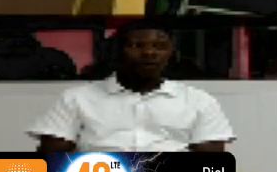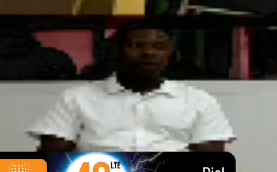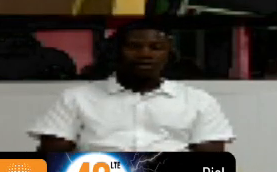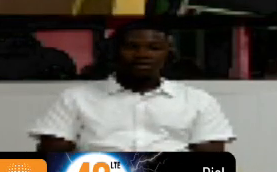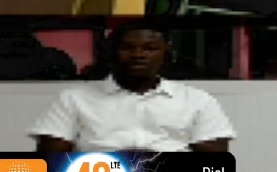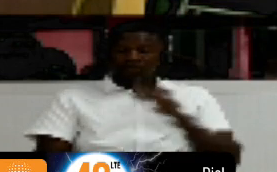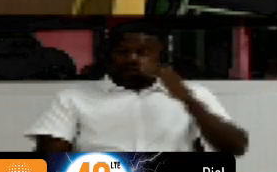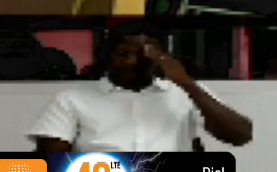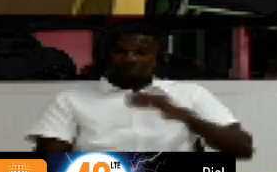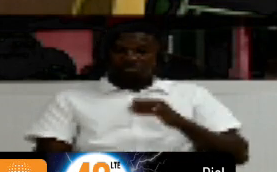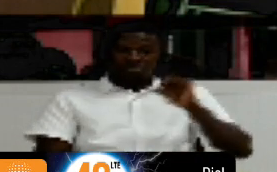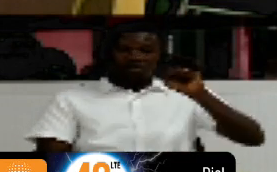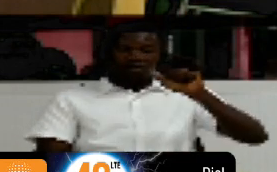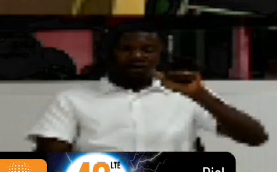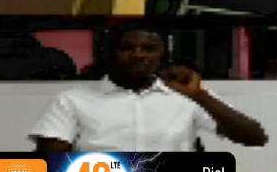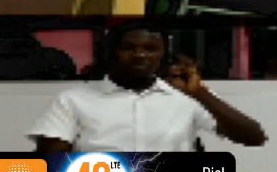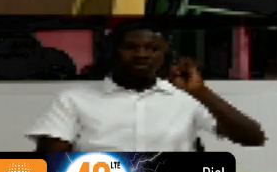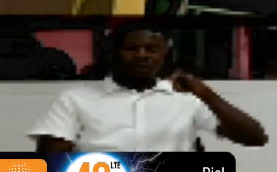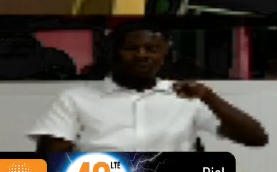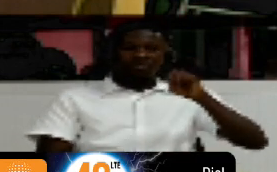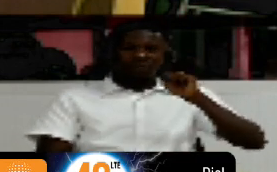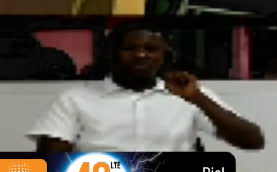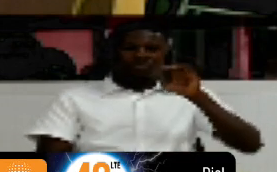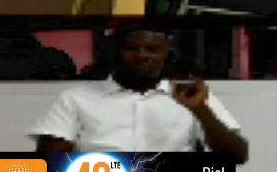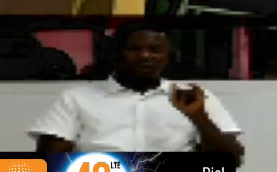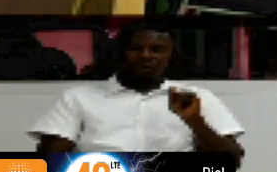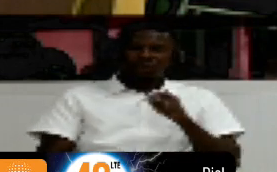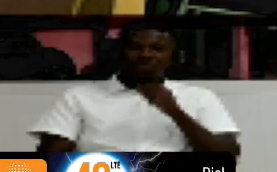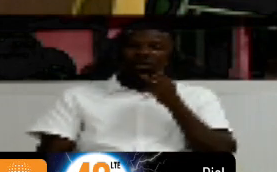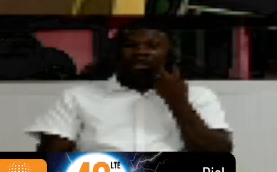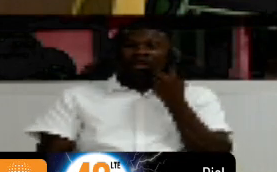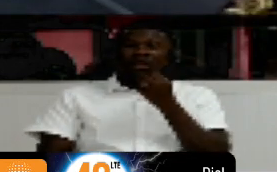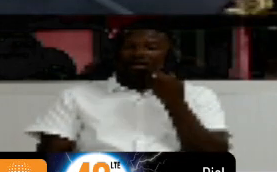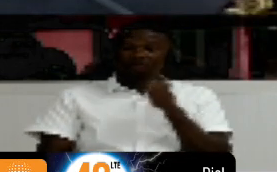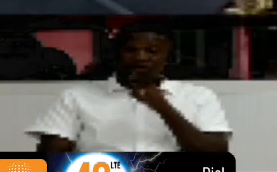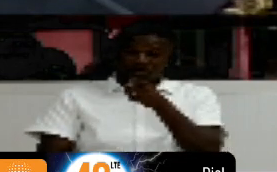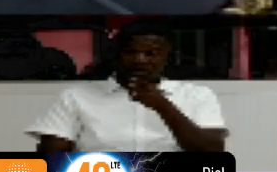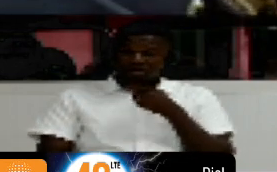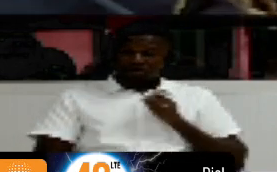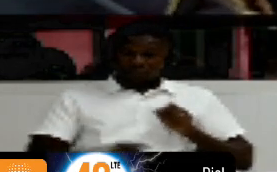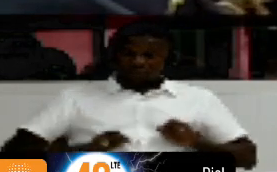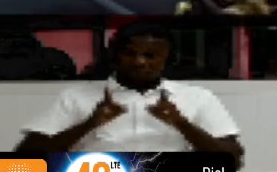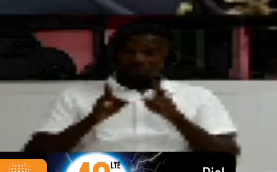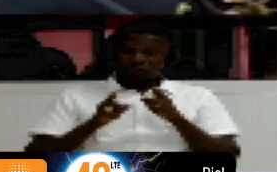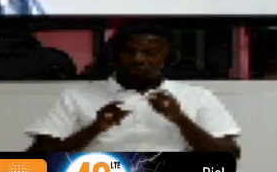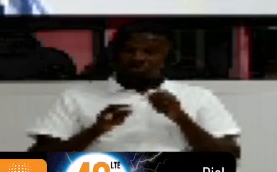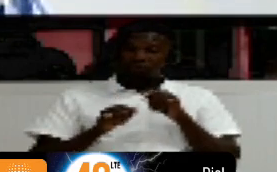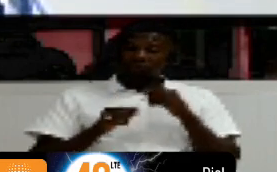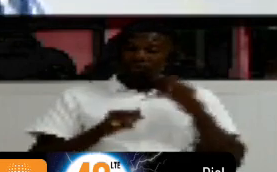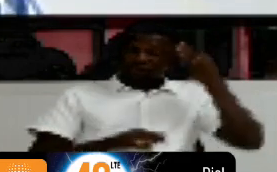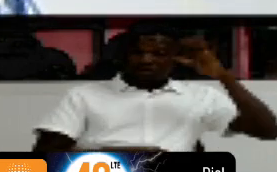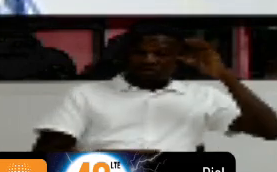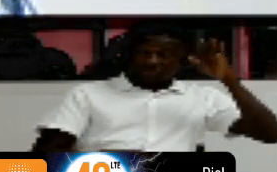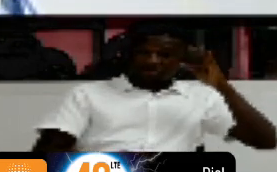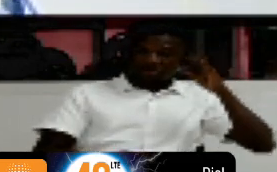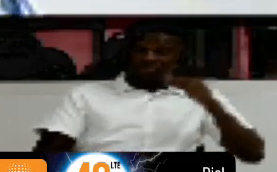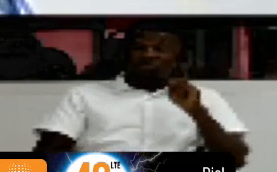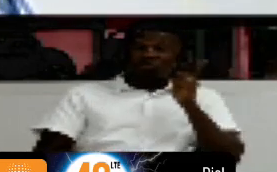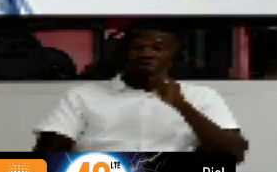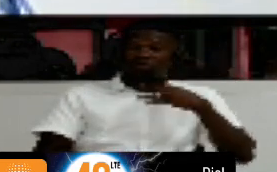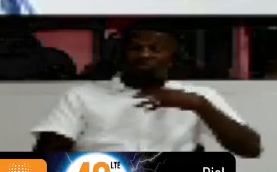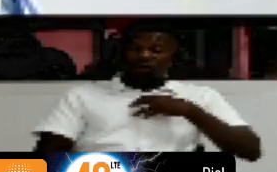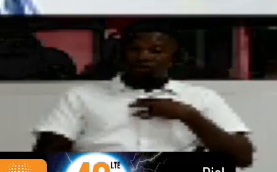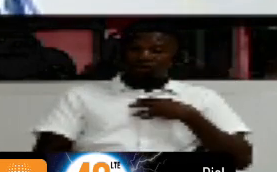Thank you, Sainey. If you have an opportunity to study, what would you like to study? I have a dream of studying law